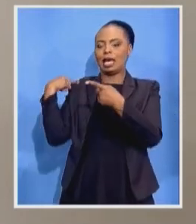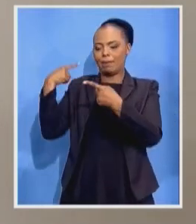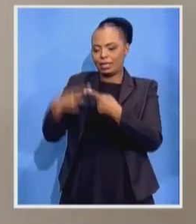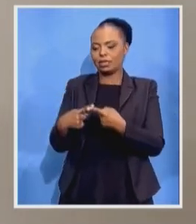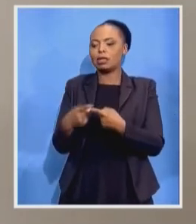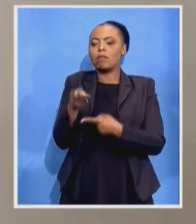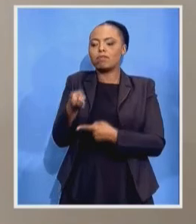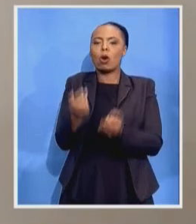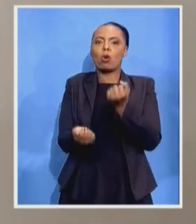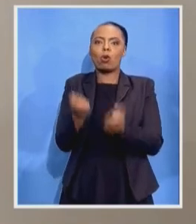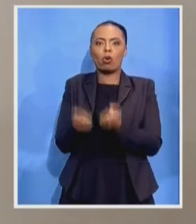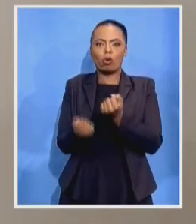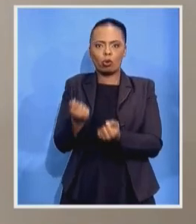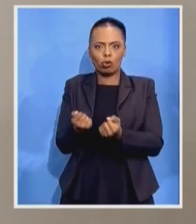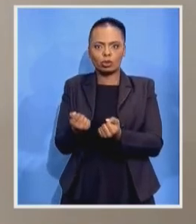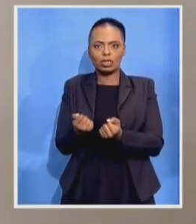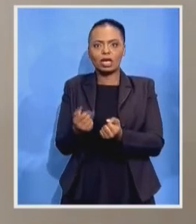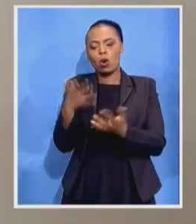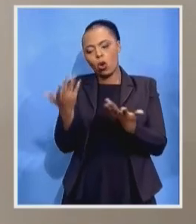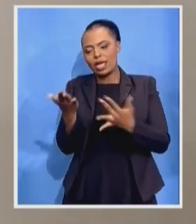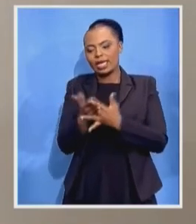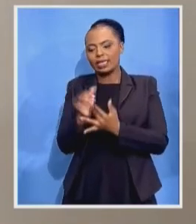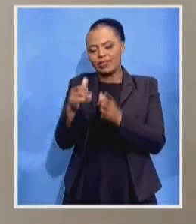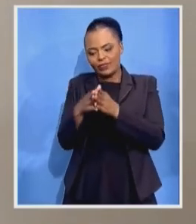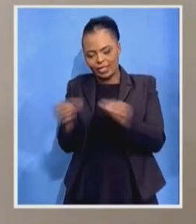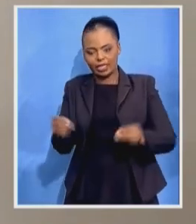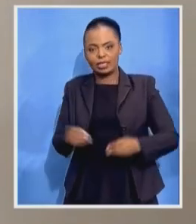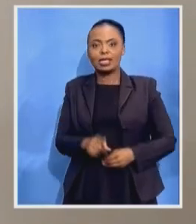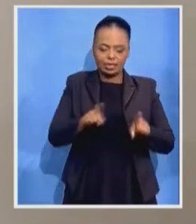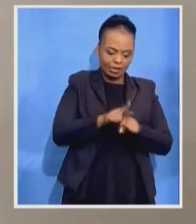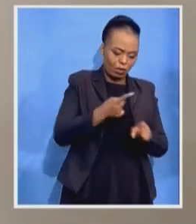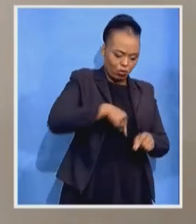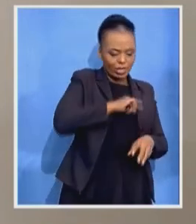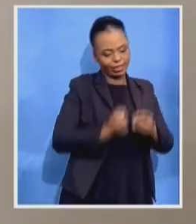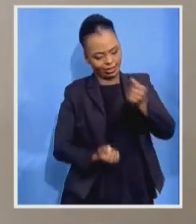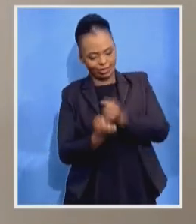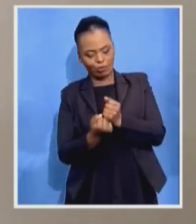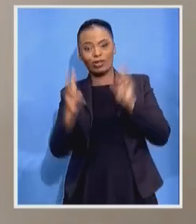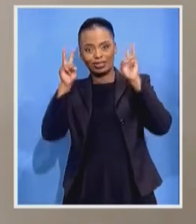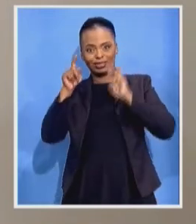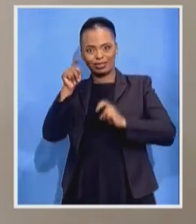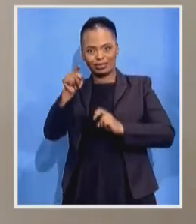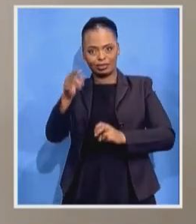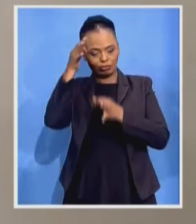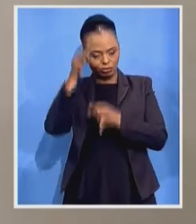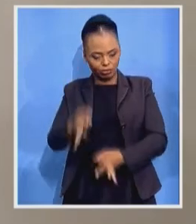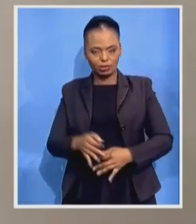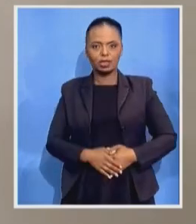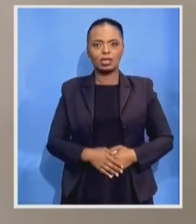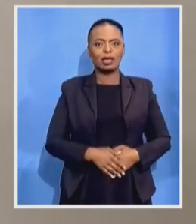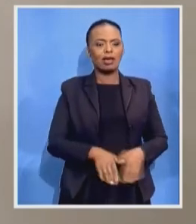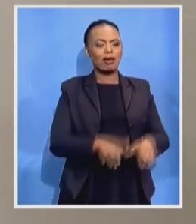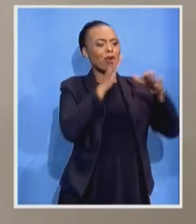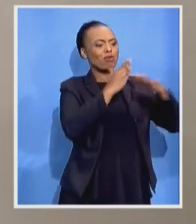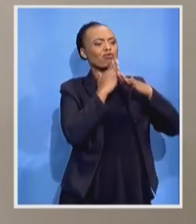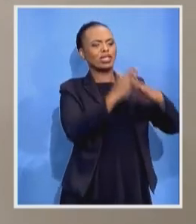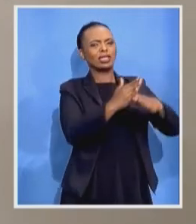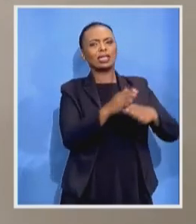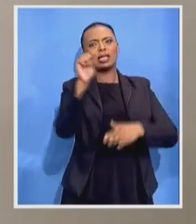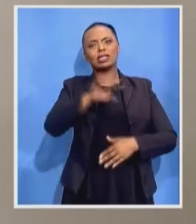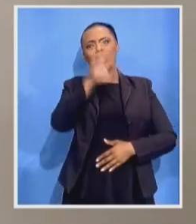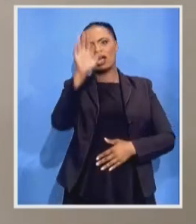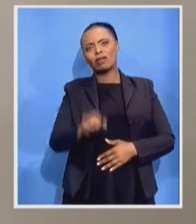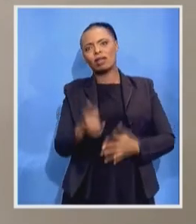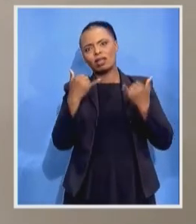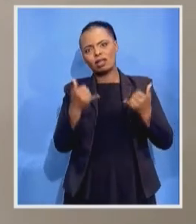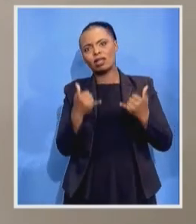Africans should not ignore the charges brought against the public protector for perjury in a court of law. There is no reason